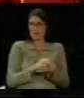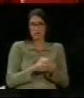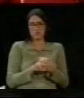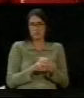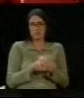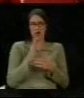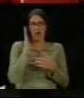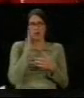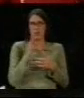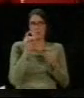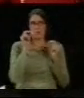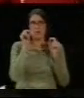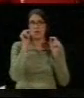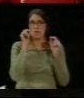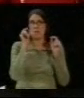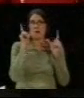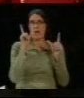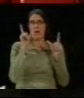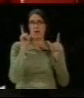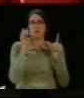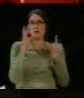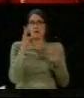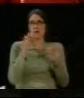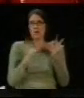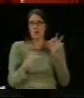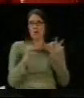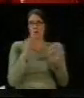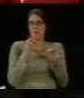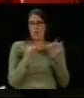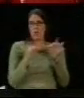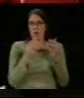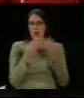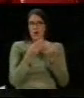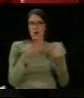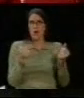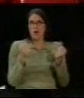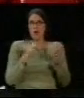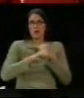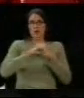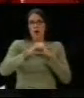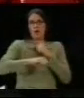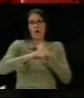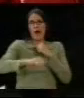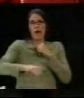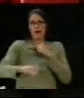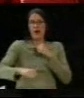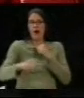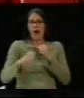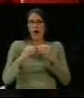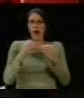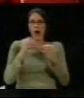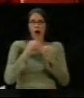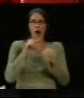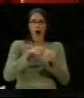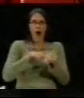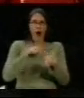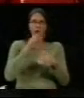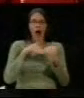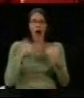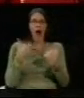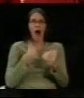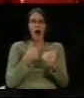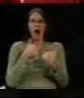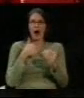I would be amazed if the court solution drags on beyond the time that we start entering into